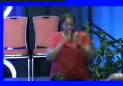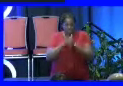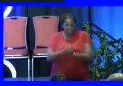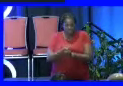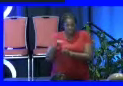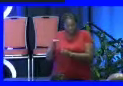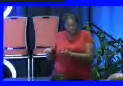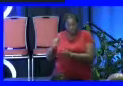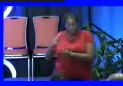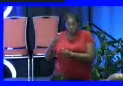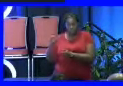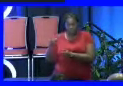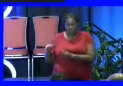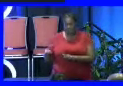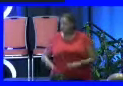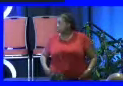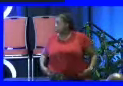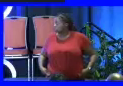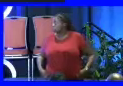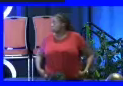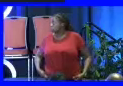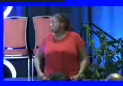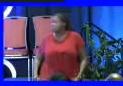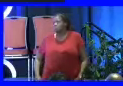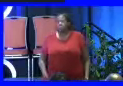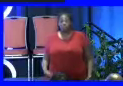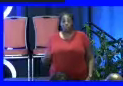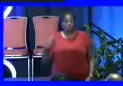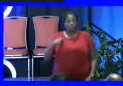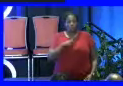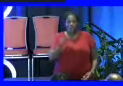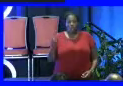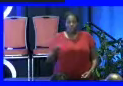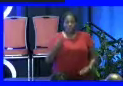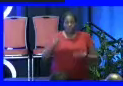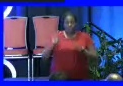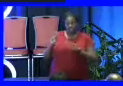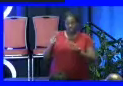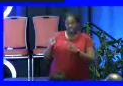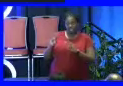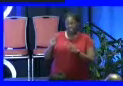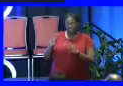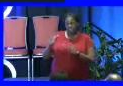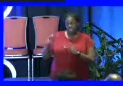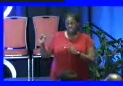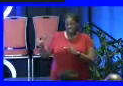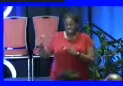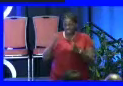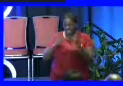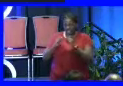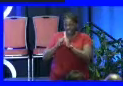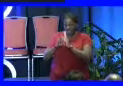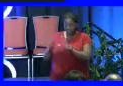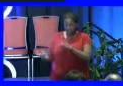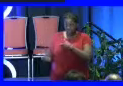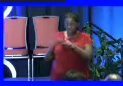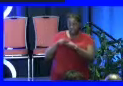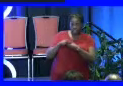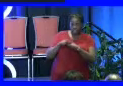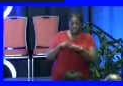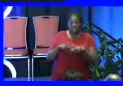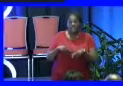warehouse. So for us, it's always watching what Massachusetts is doing and then considering how we can incorporate it into